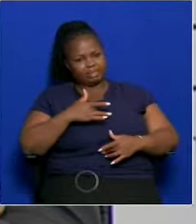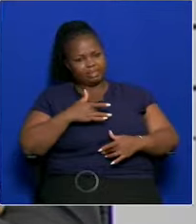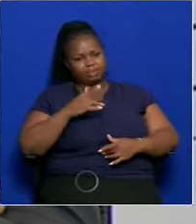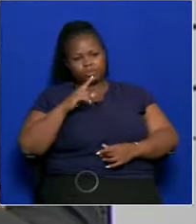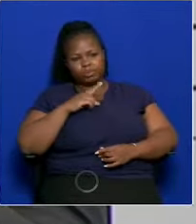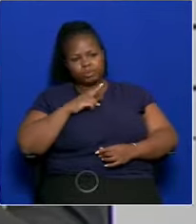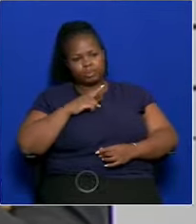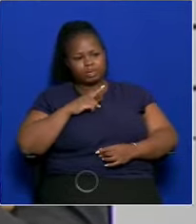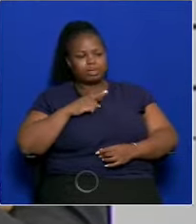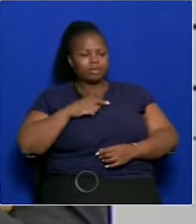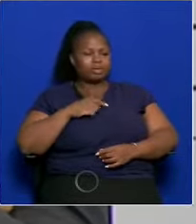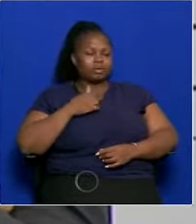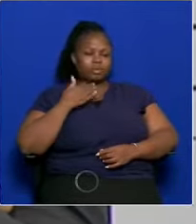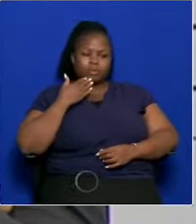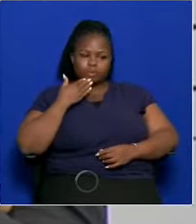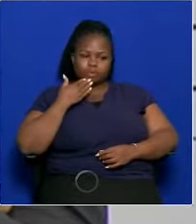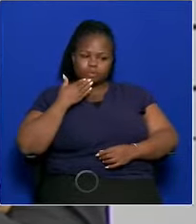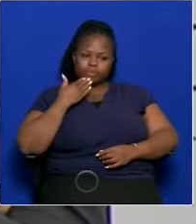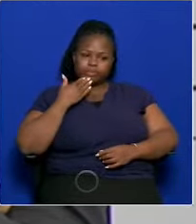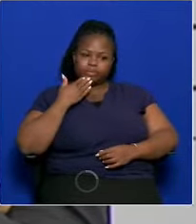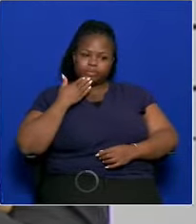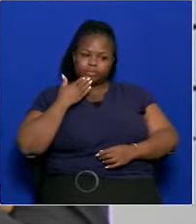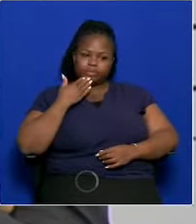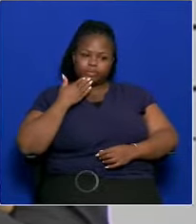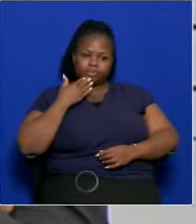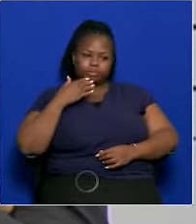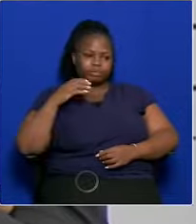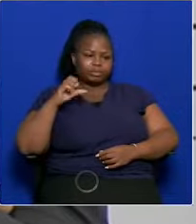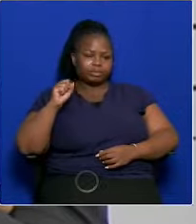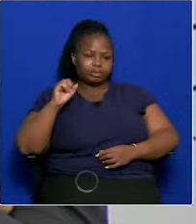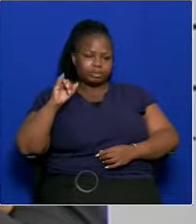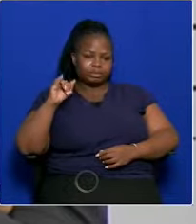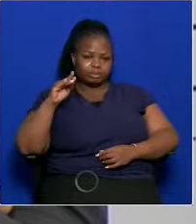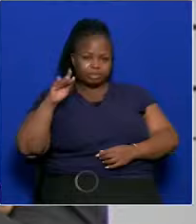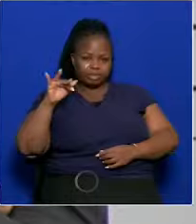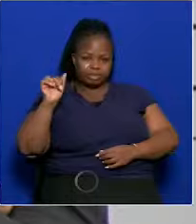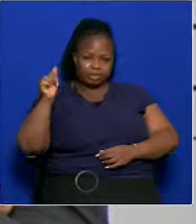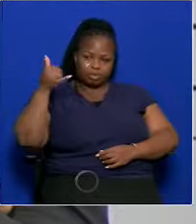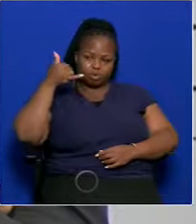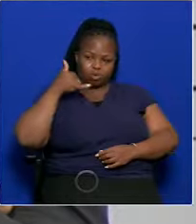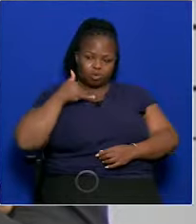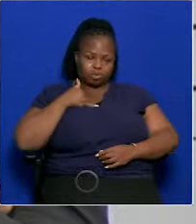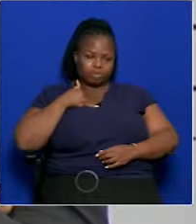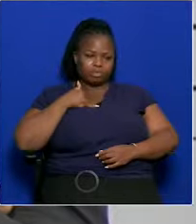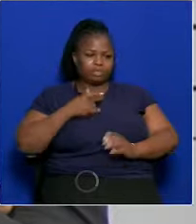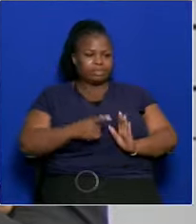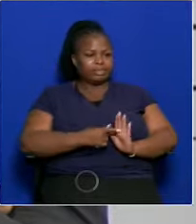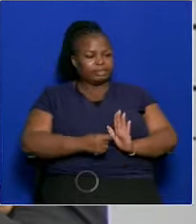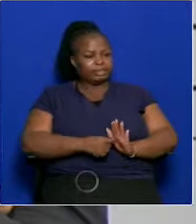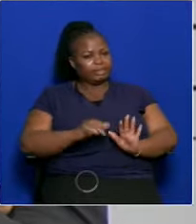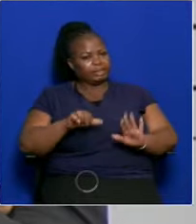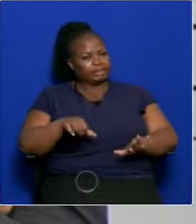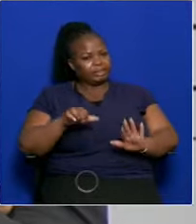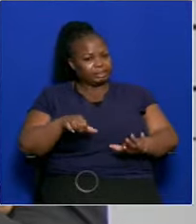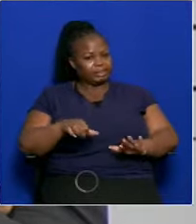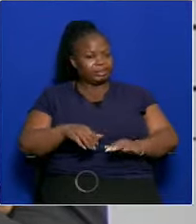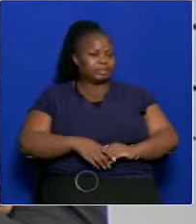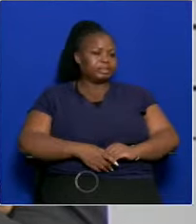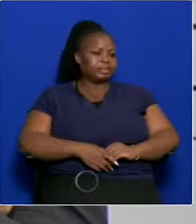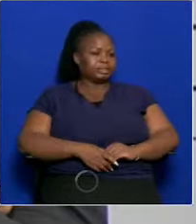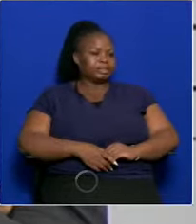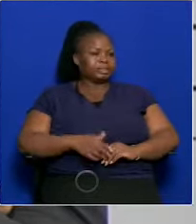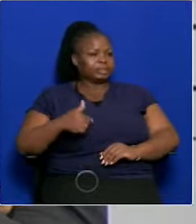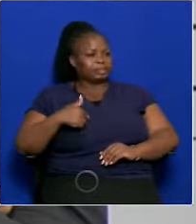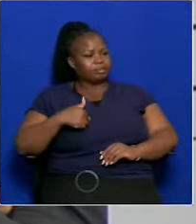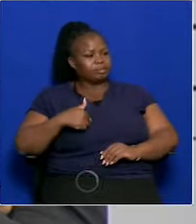General Shibiri. On the 16th, I was about to go back to work